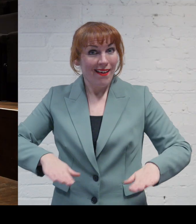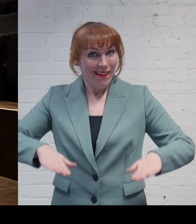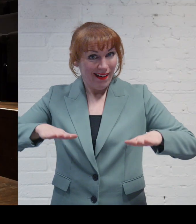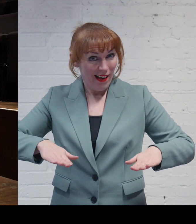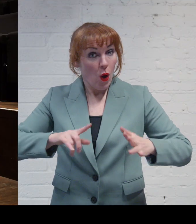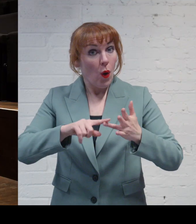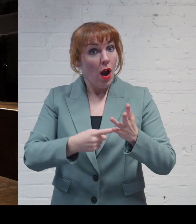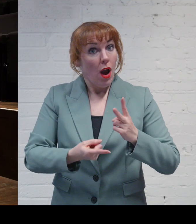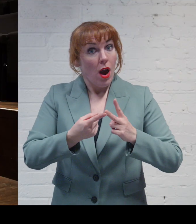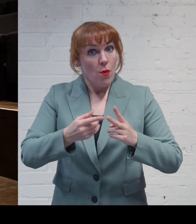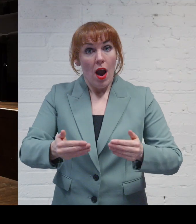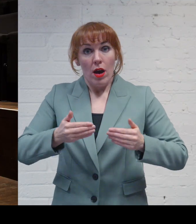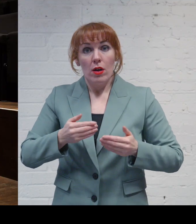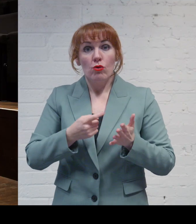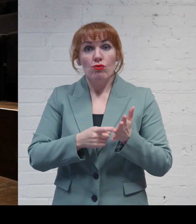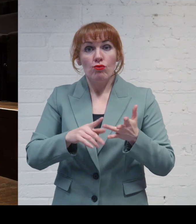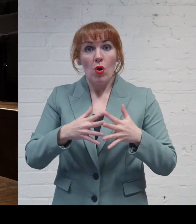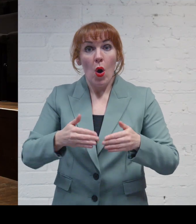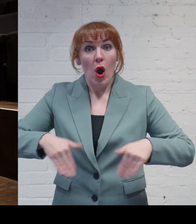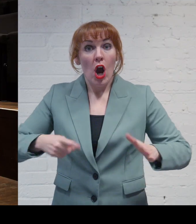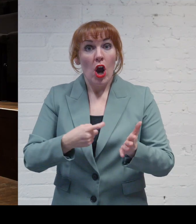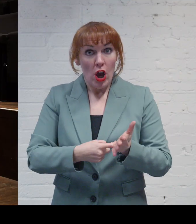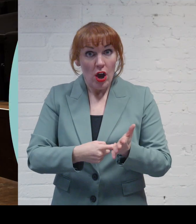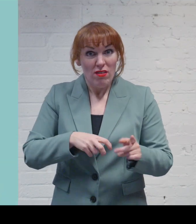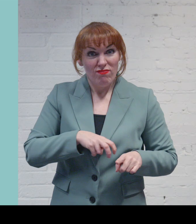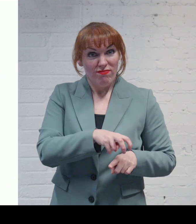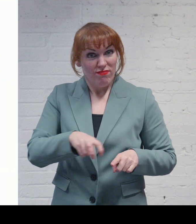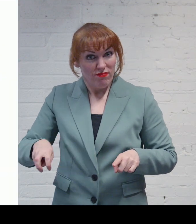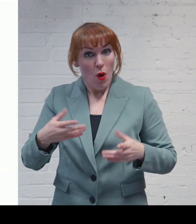Other options are available in row R and the balcony.